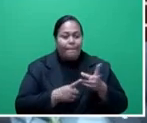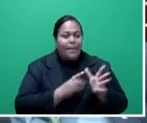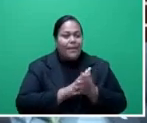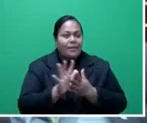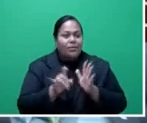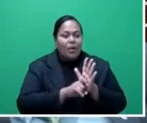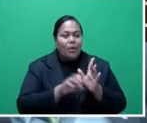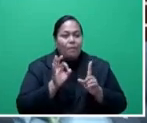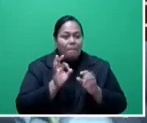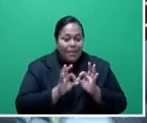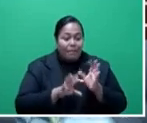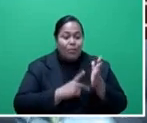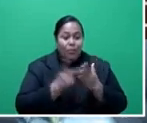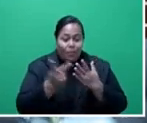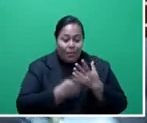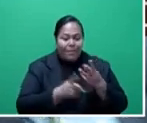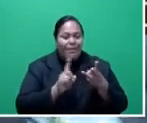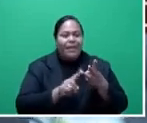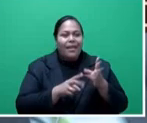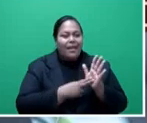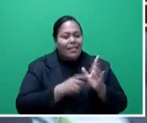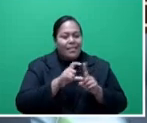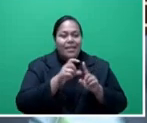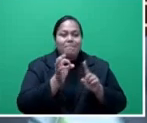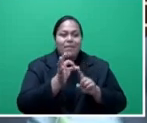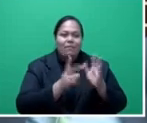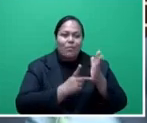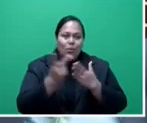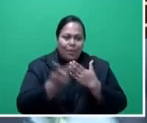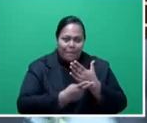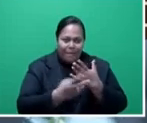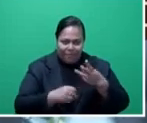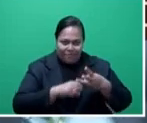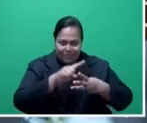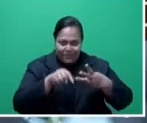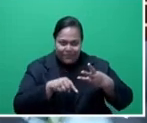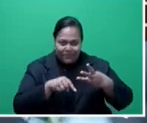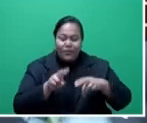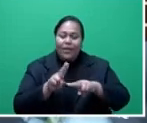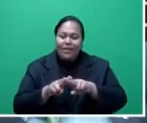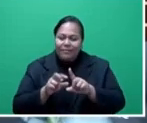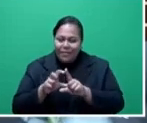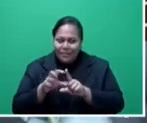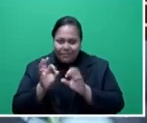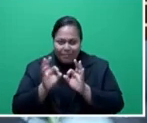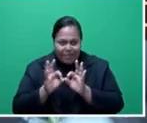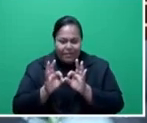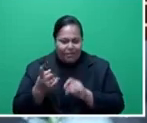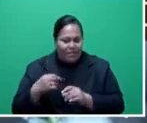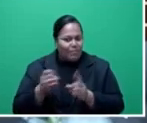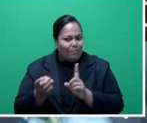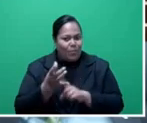NDP programs. As you can see, Mr. Speaker, the FDB has and is an integral part of our continual work,